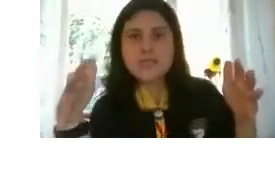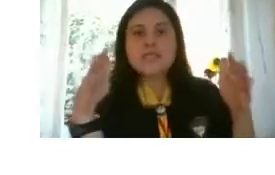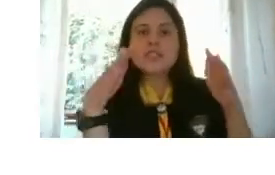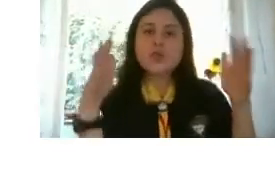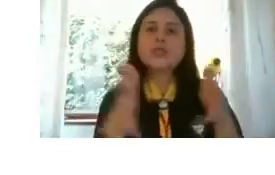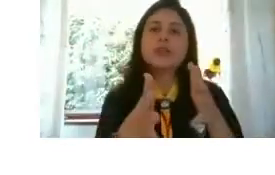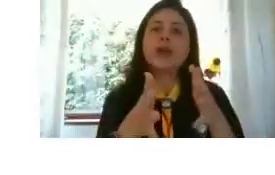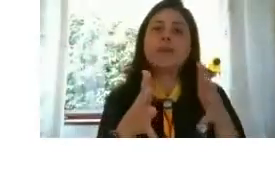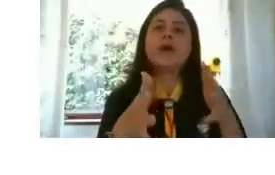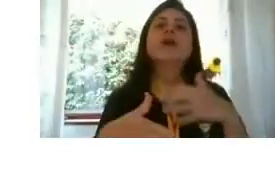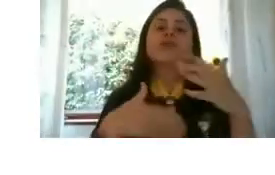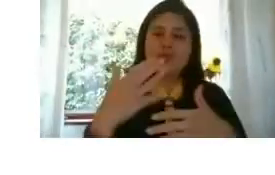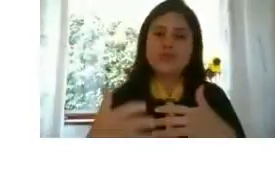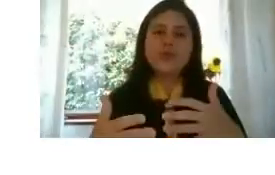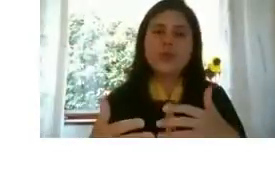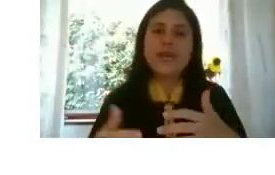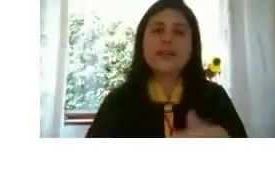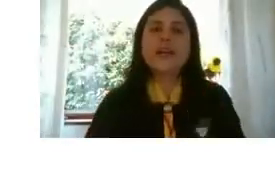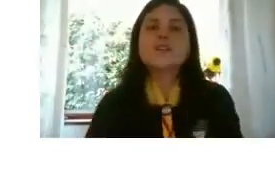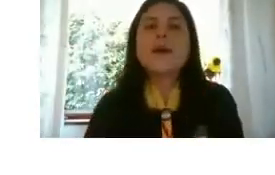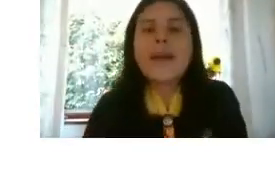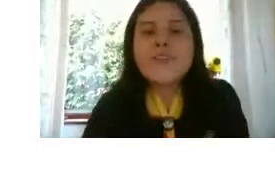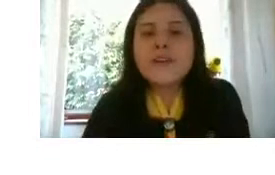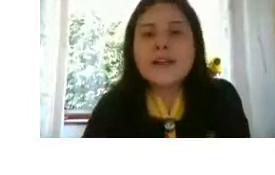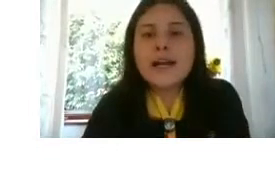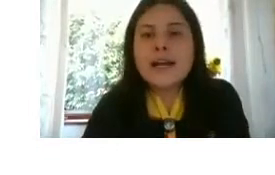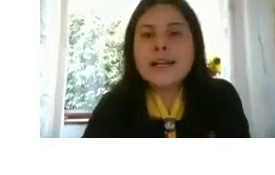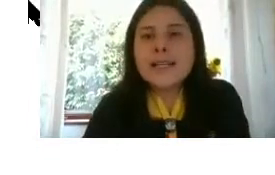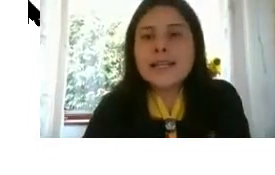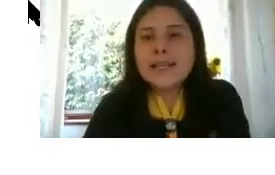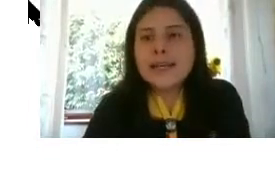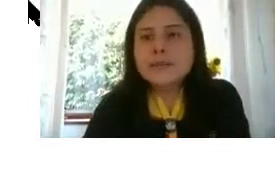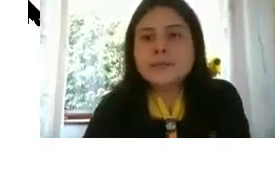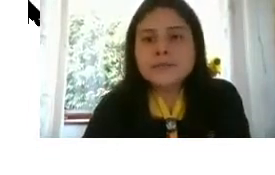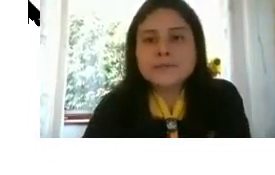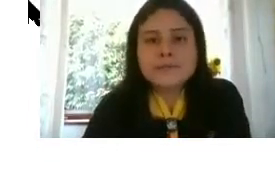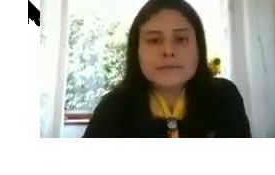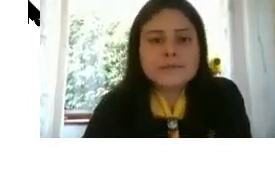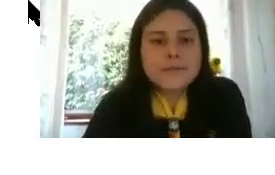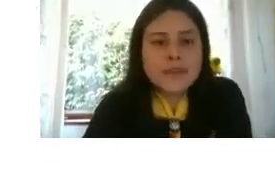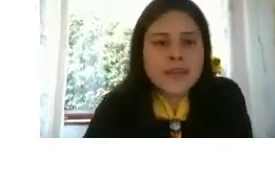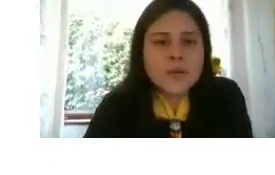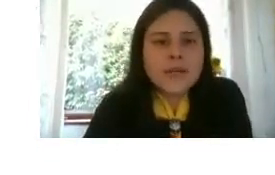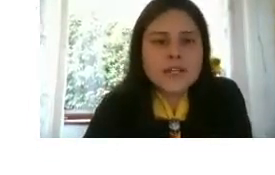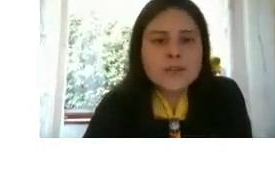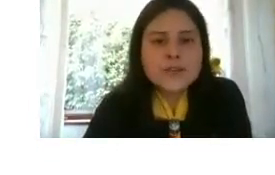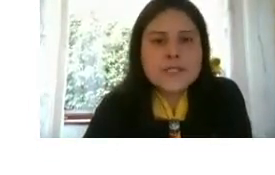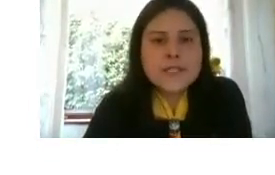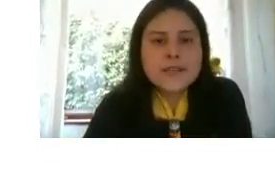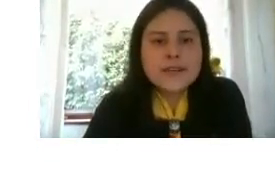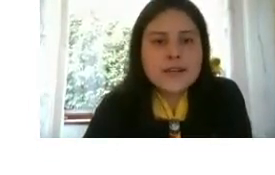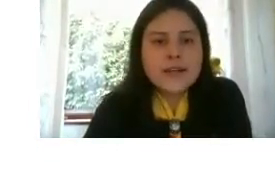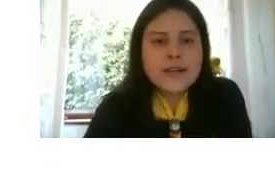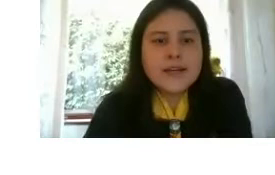ways. It's a shorter grammar for you to communicate. So I have a link here that I would like you to